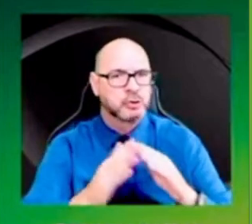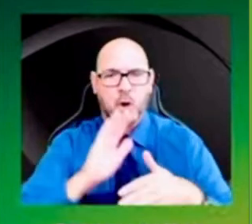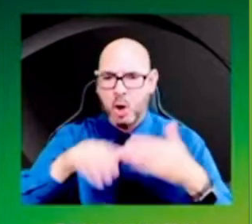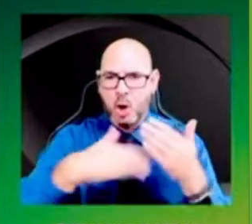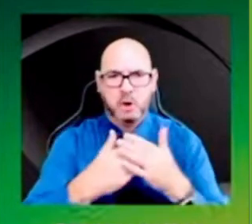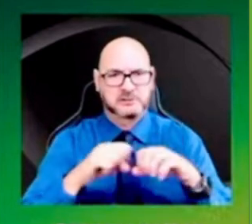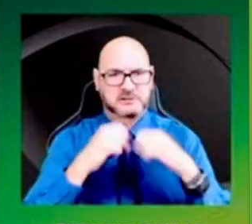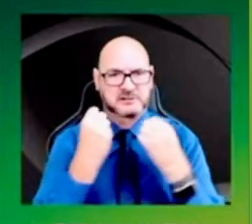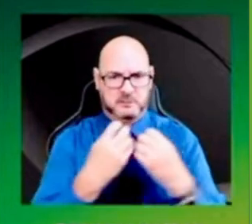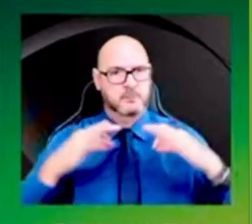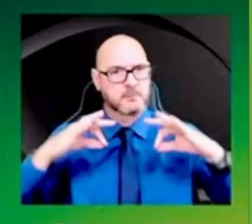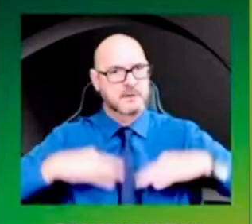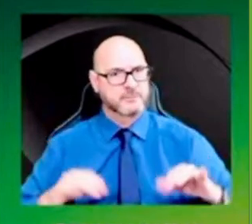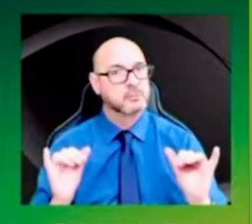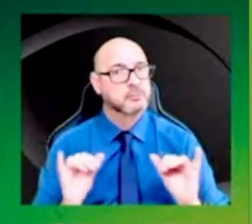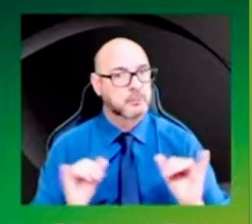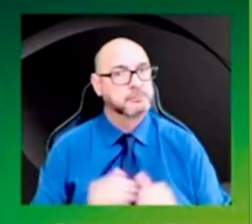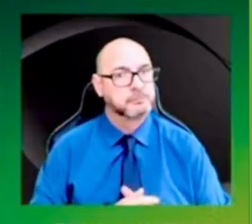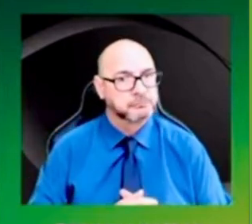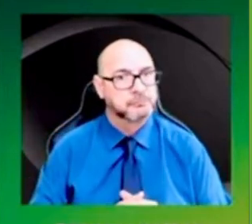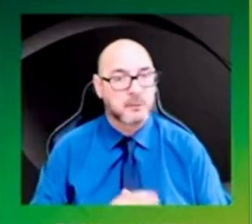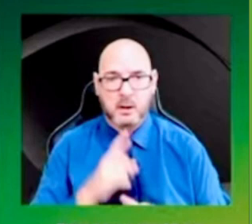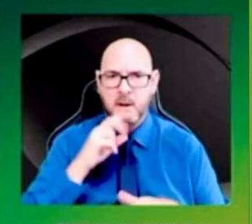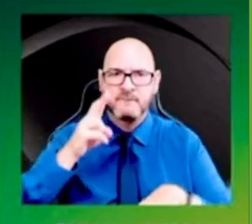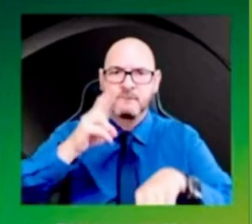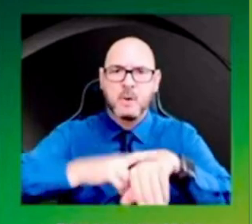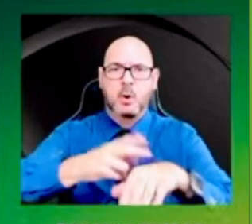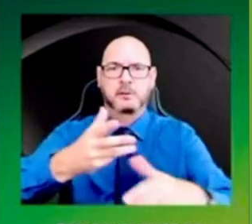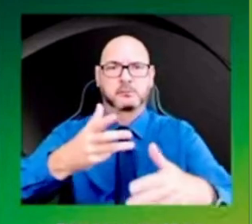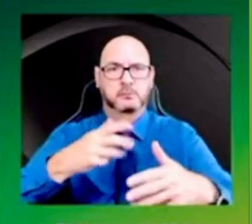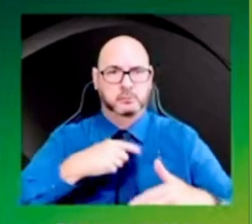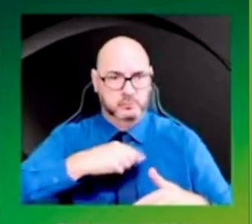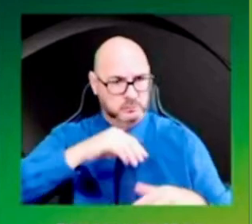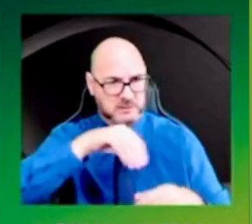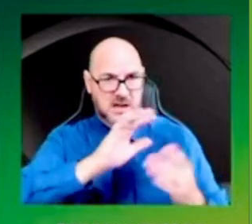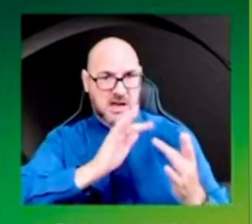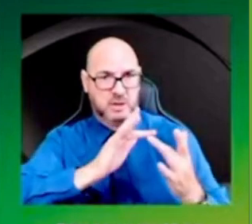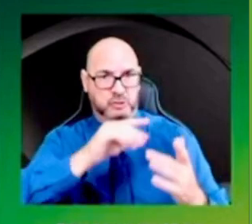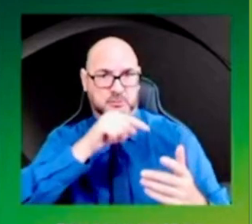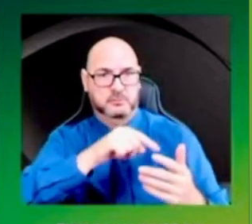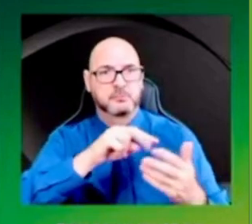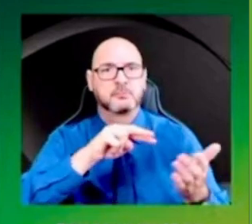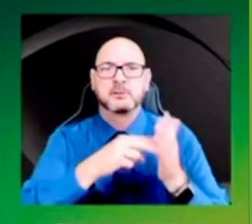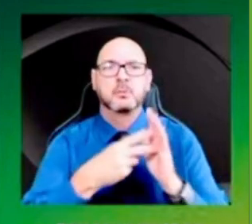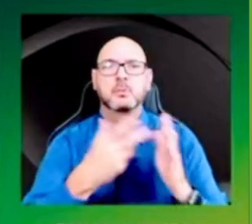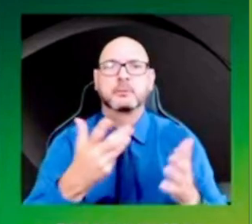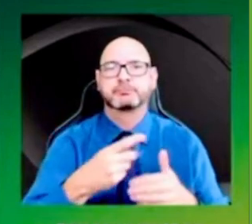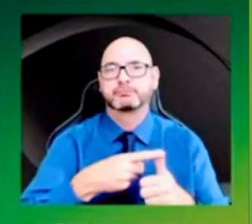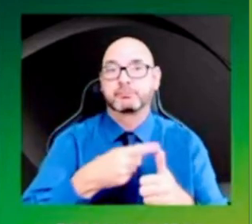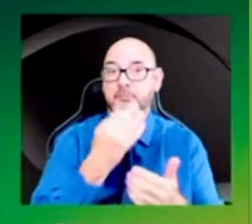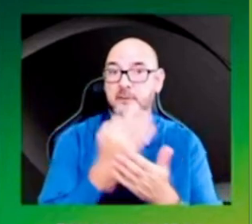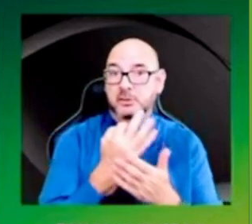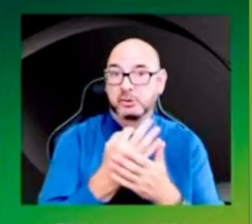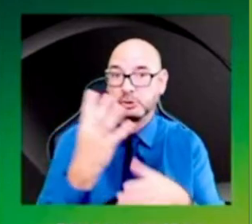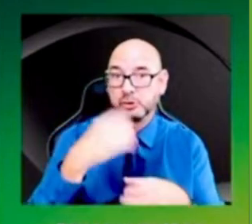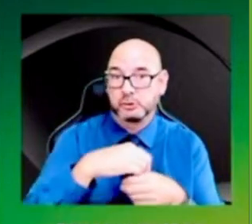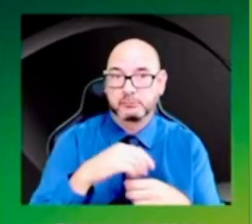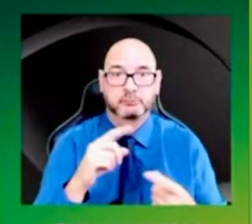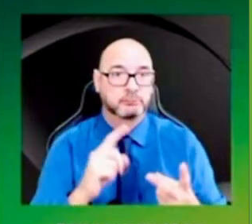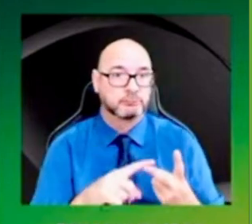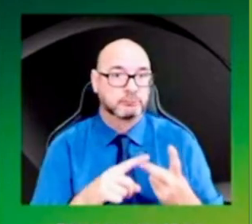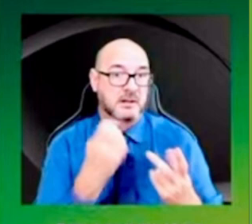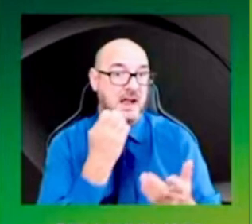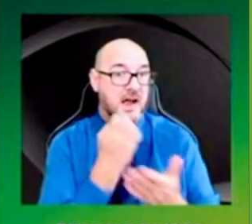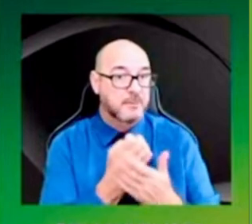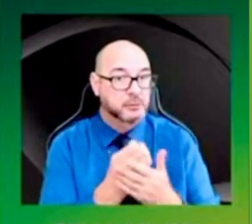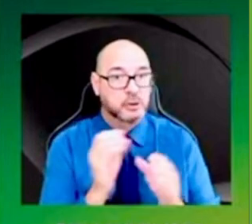of course, when we talk about digital access, we are talking about everything from financial inclusion to economic opportunities, all of